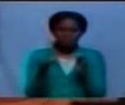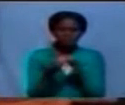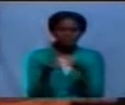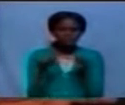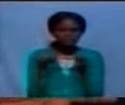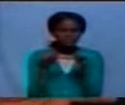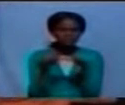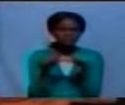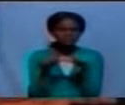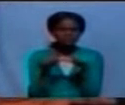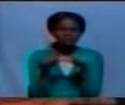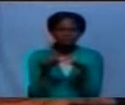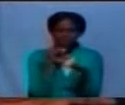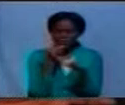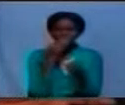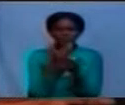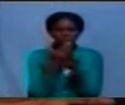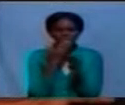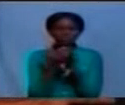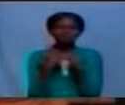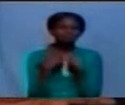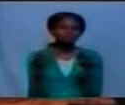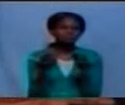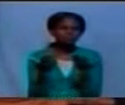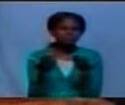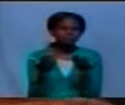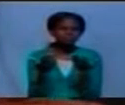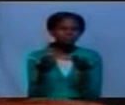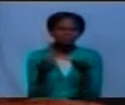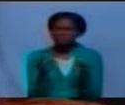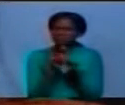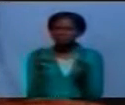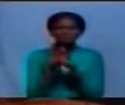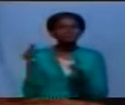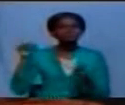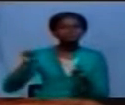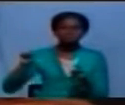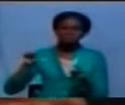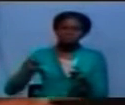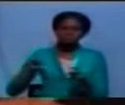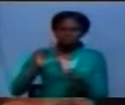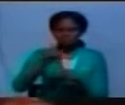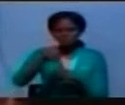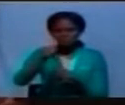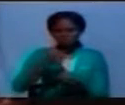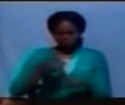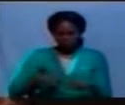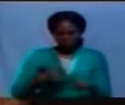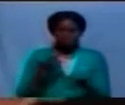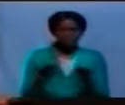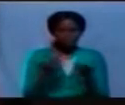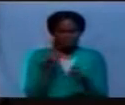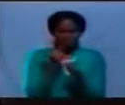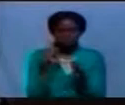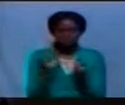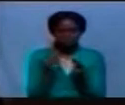still do not look good. Well, they look, in fact, very bad. Well, do you at some point feel maybe we should just walk